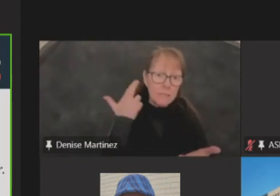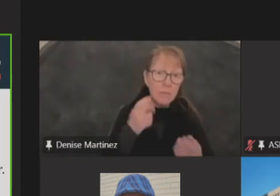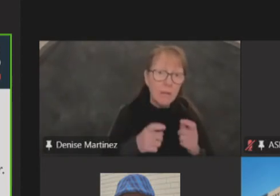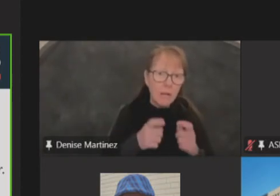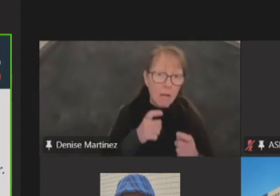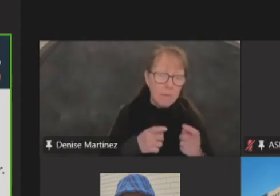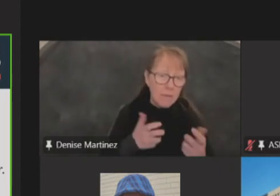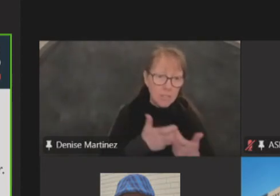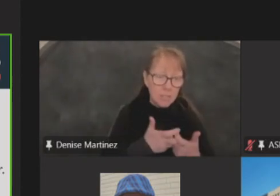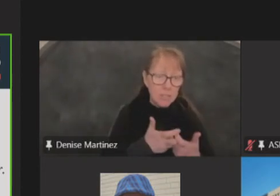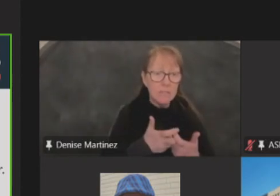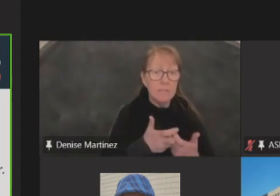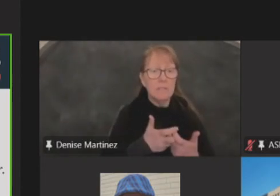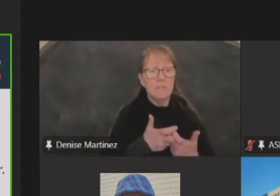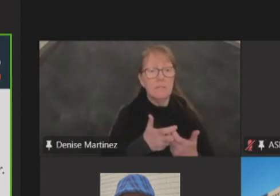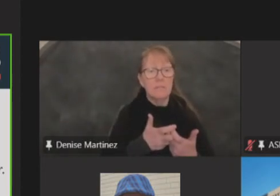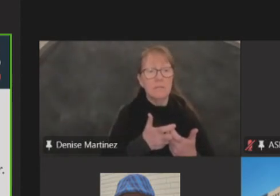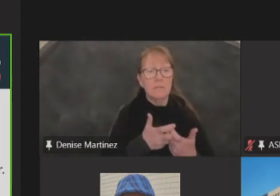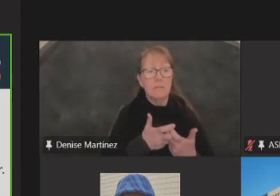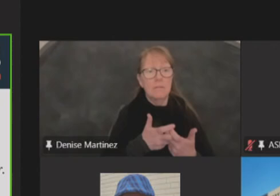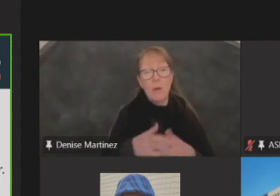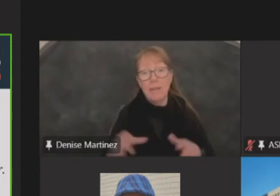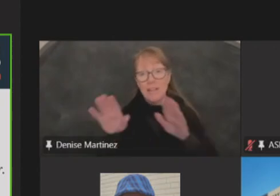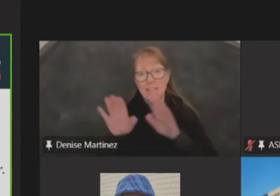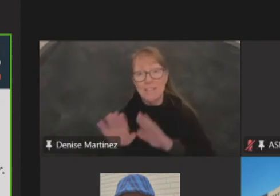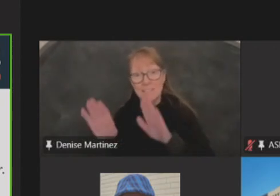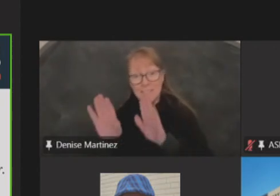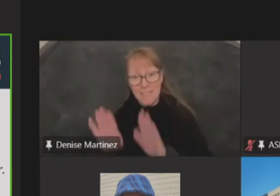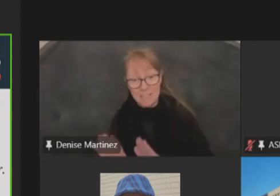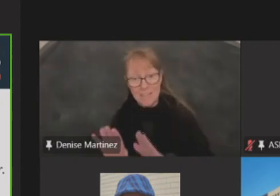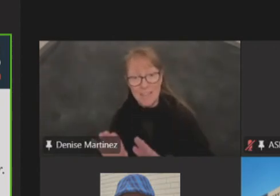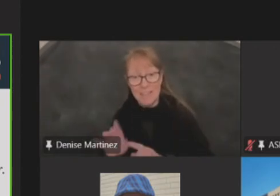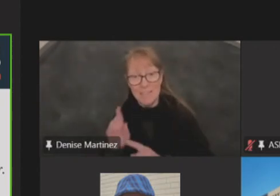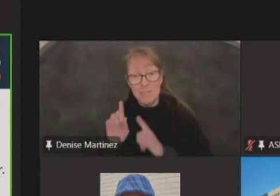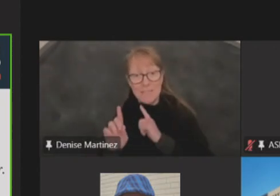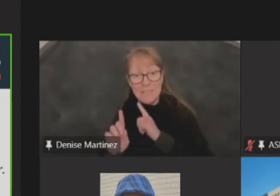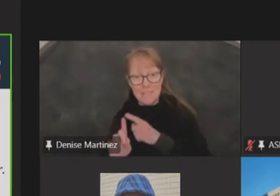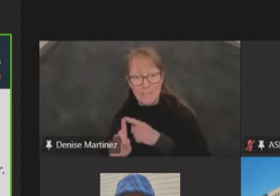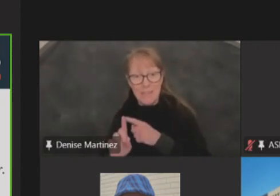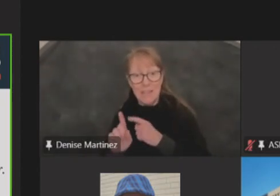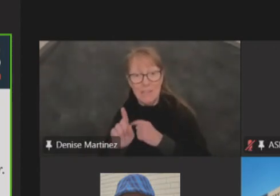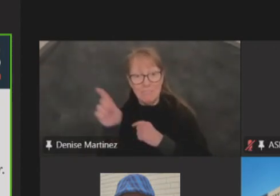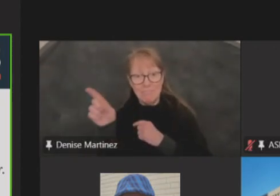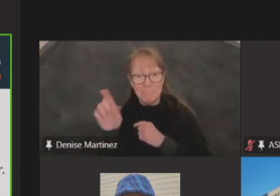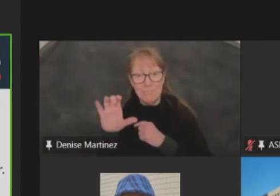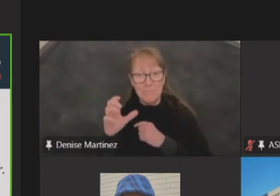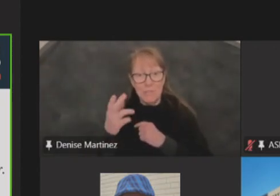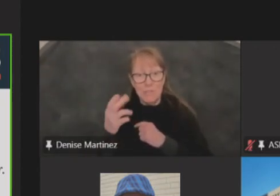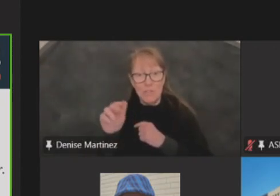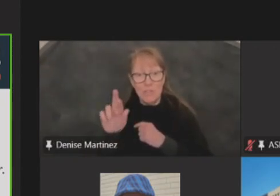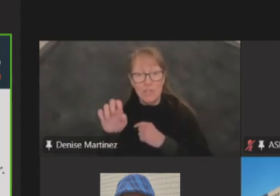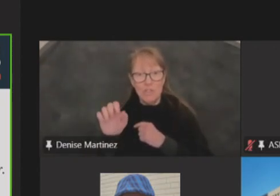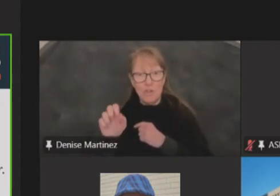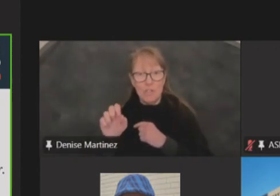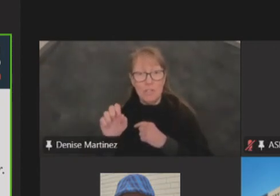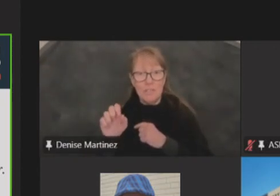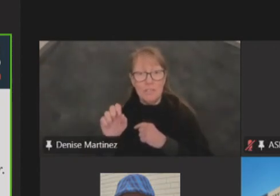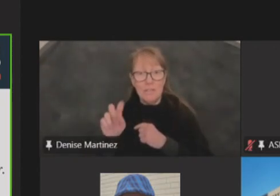it's on Sundays, it's the specific one at the Charles View Community